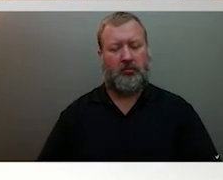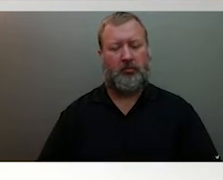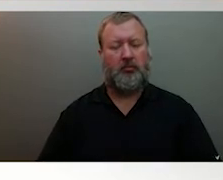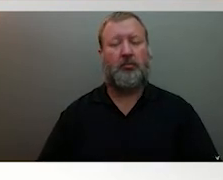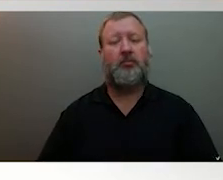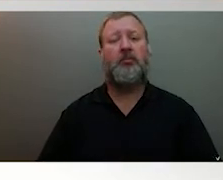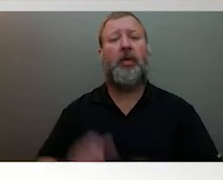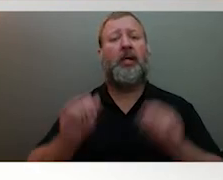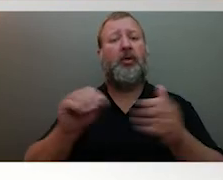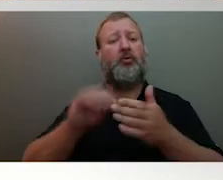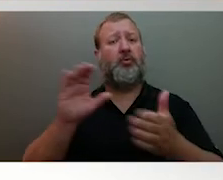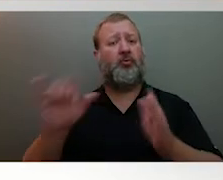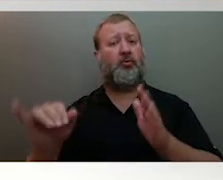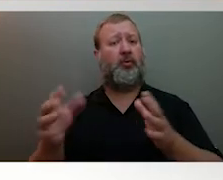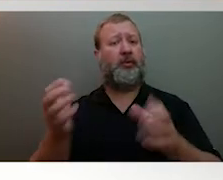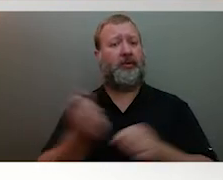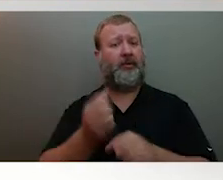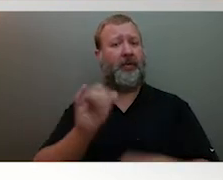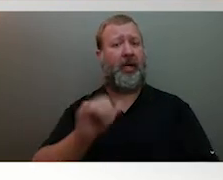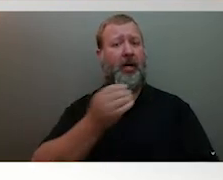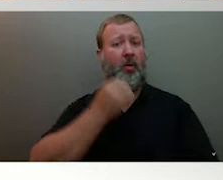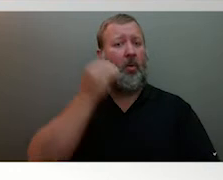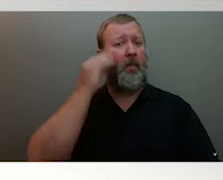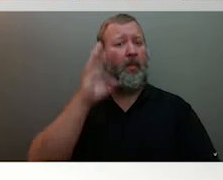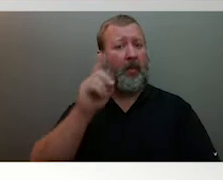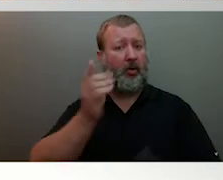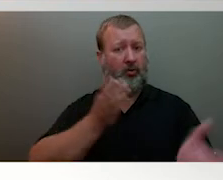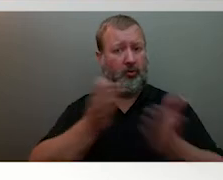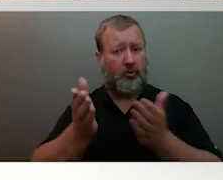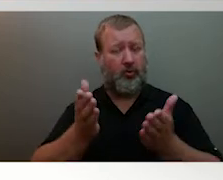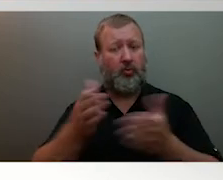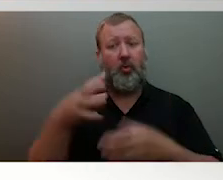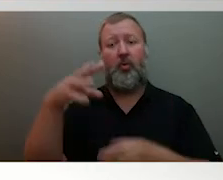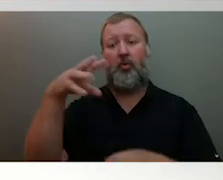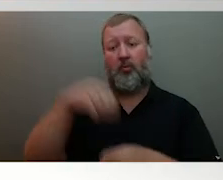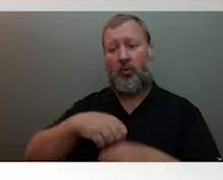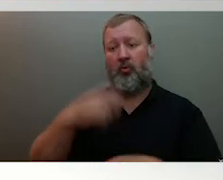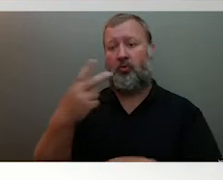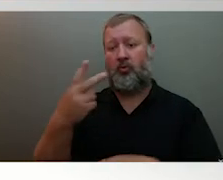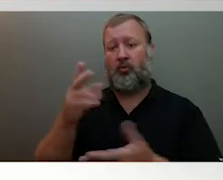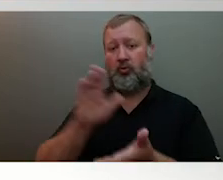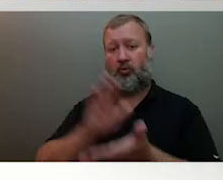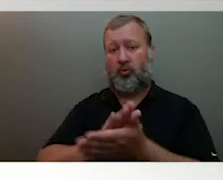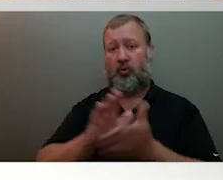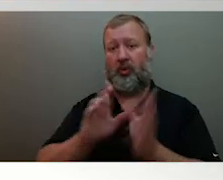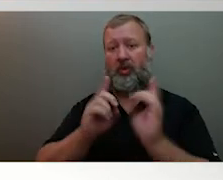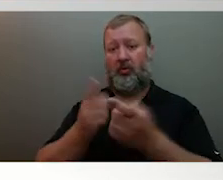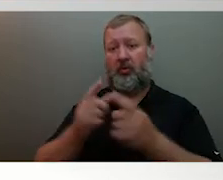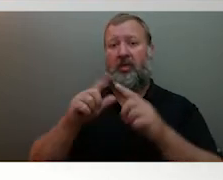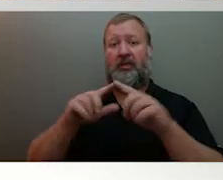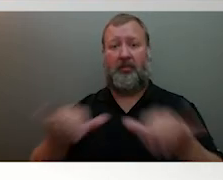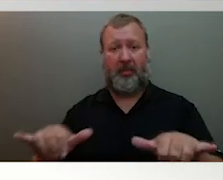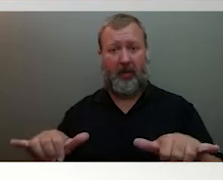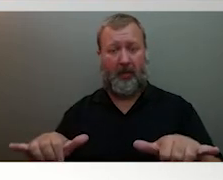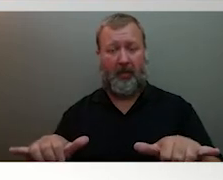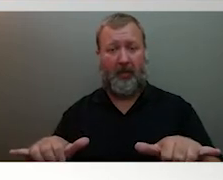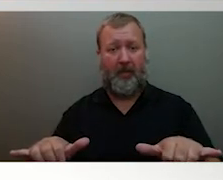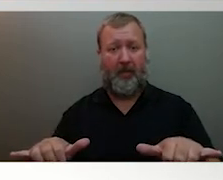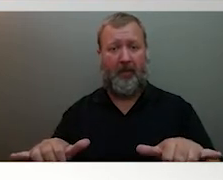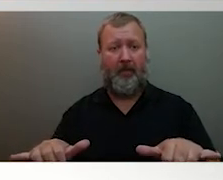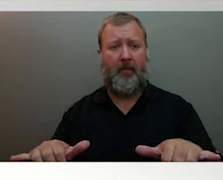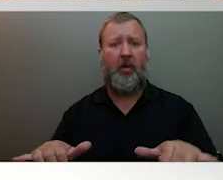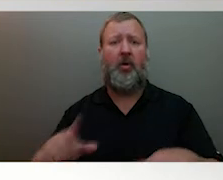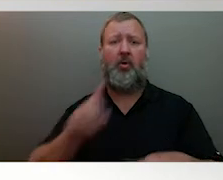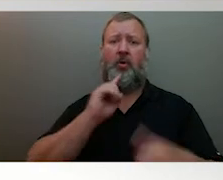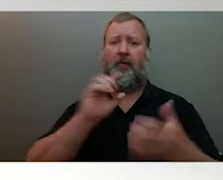Can a student receive hospital homebound services, be enrolled in 2 districts at the same time? This can get a